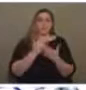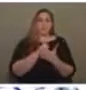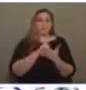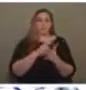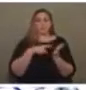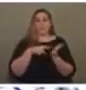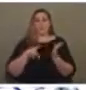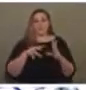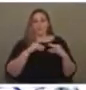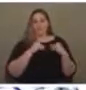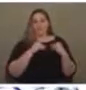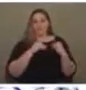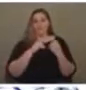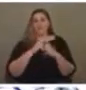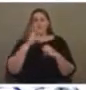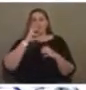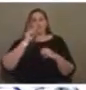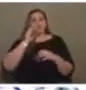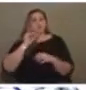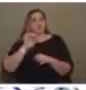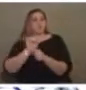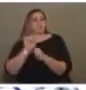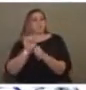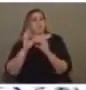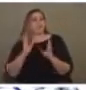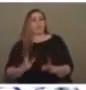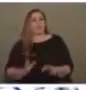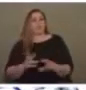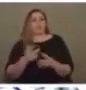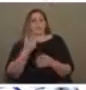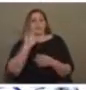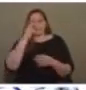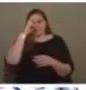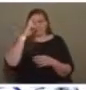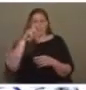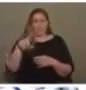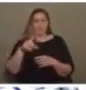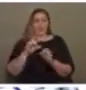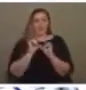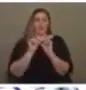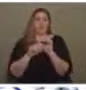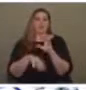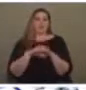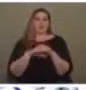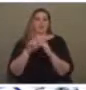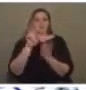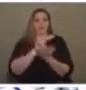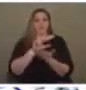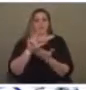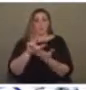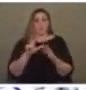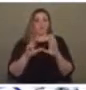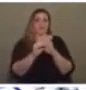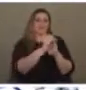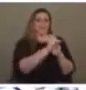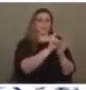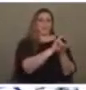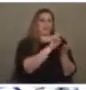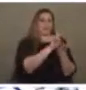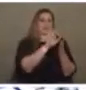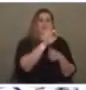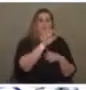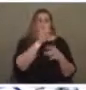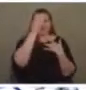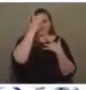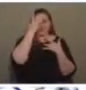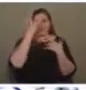an experienced employee in Puerto Rico must be paid up to 3 weeks pay, 0 weeks in Florida. Sick leave